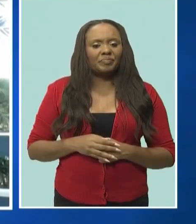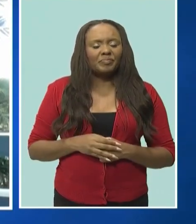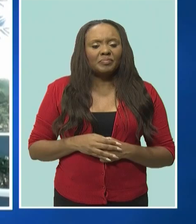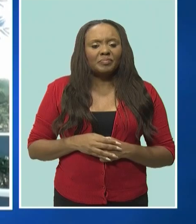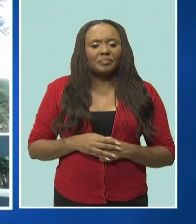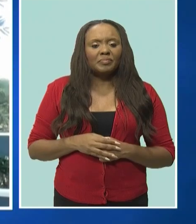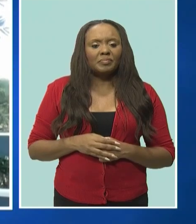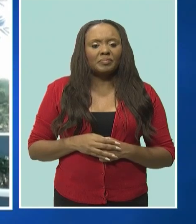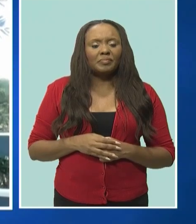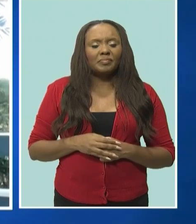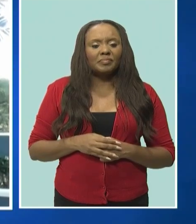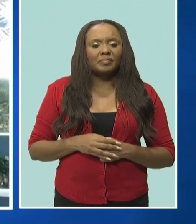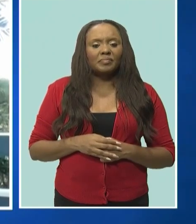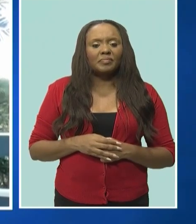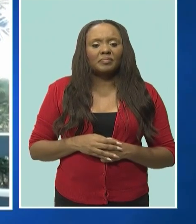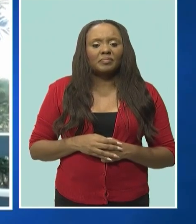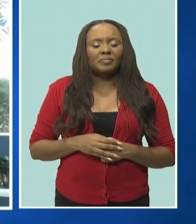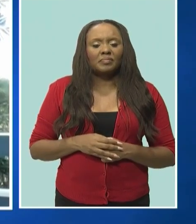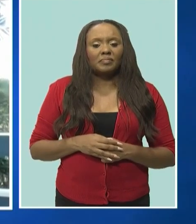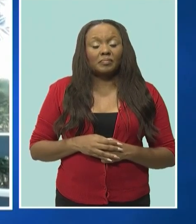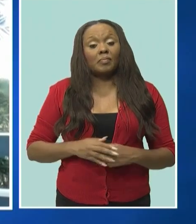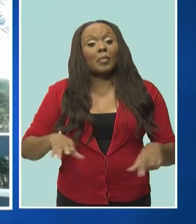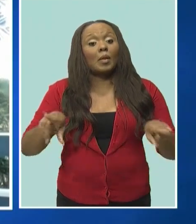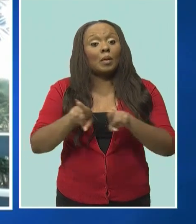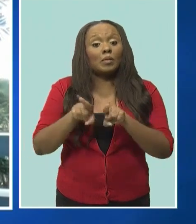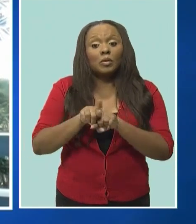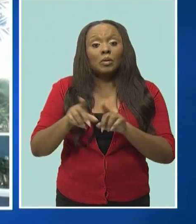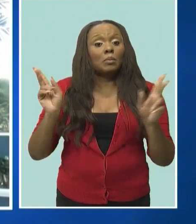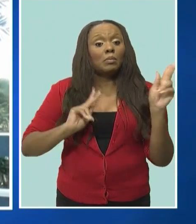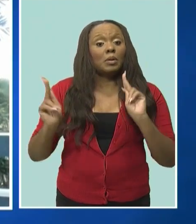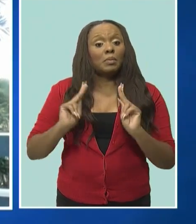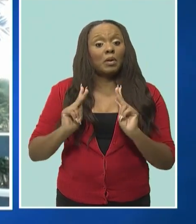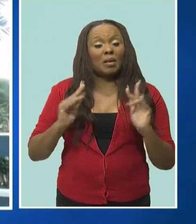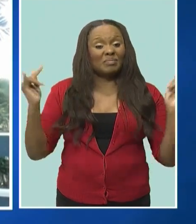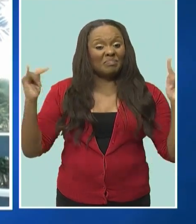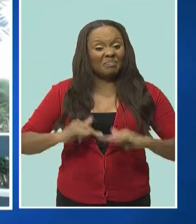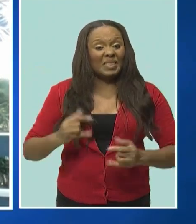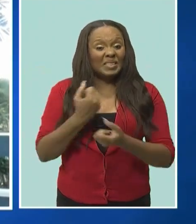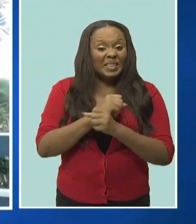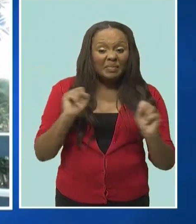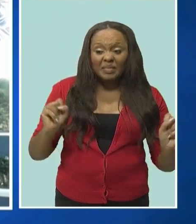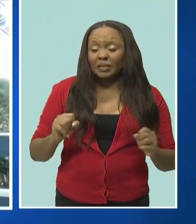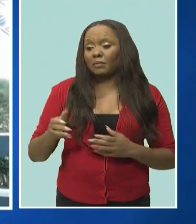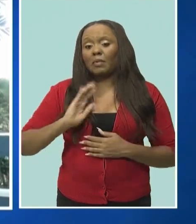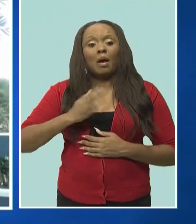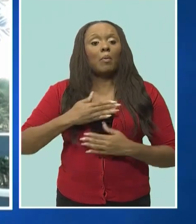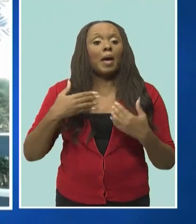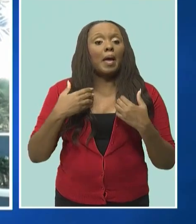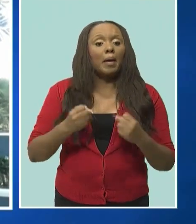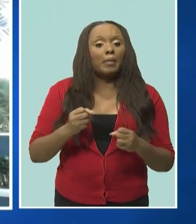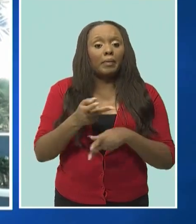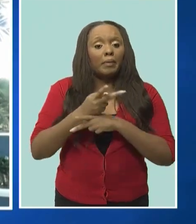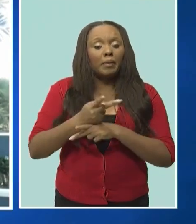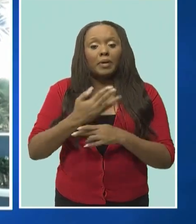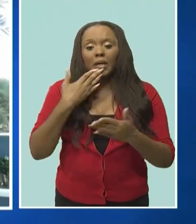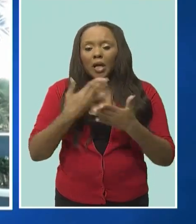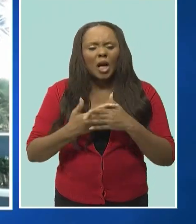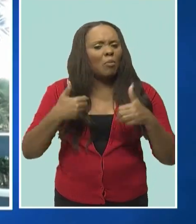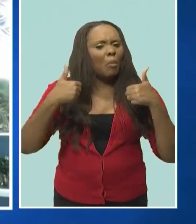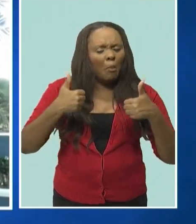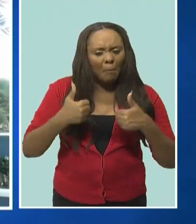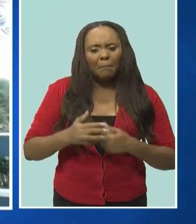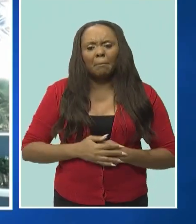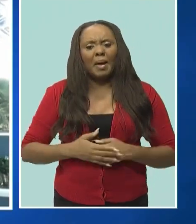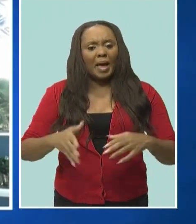coupled with, safety and also healthcare and education, all of that together. I think that's